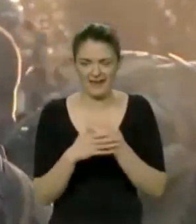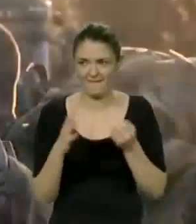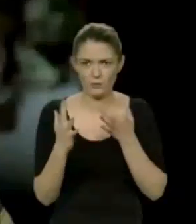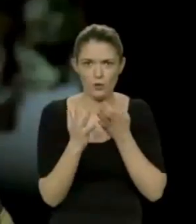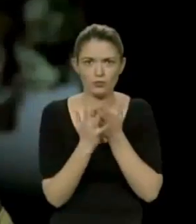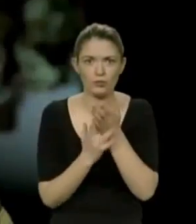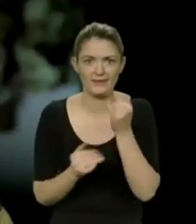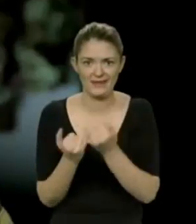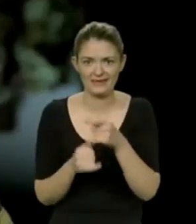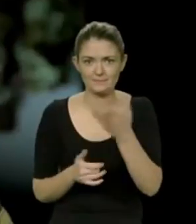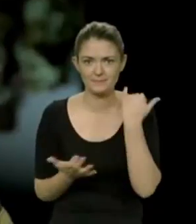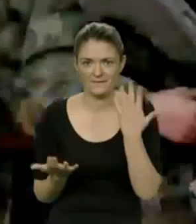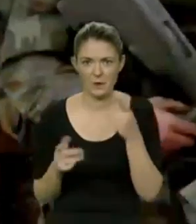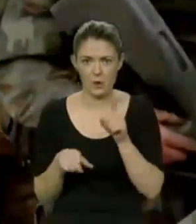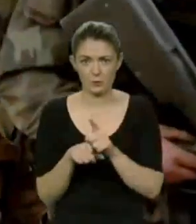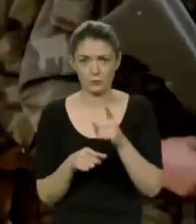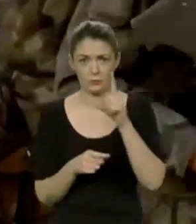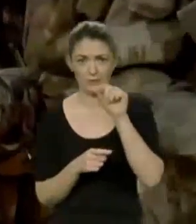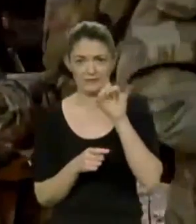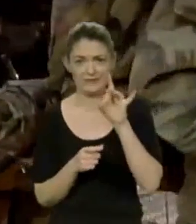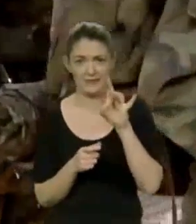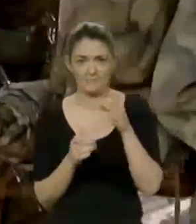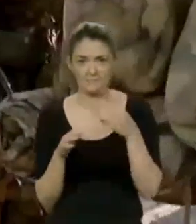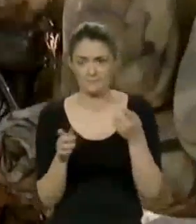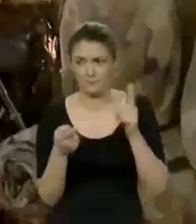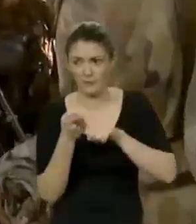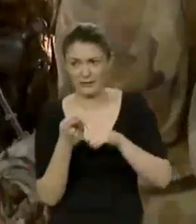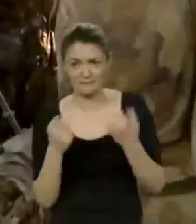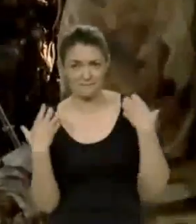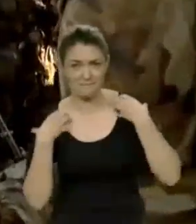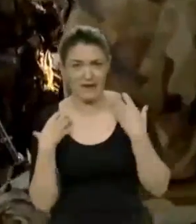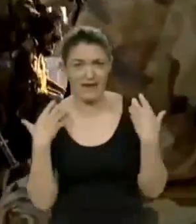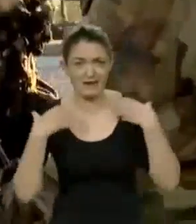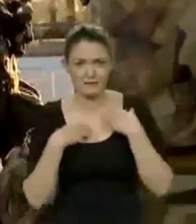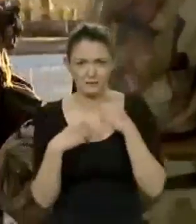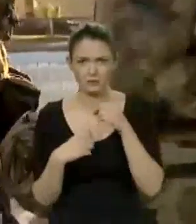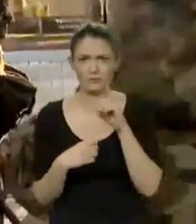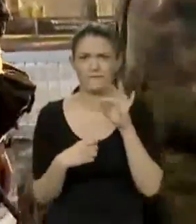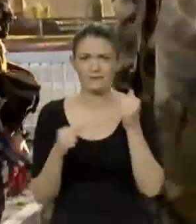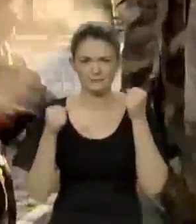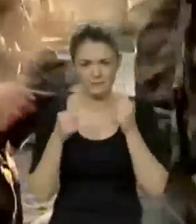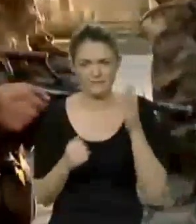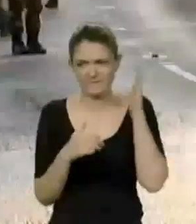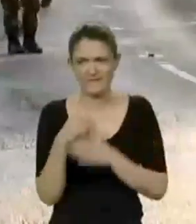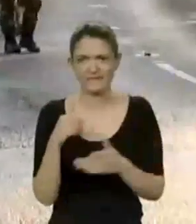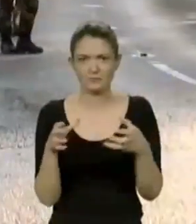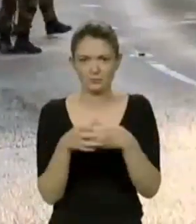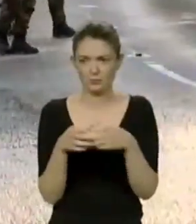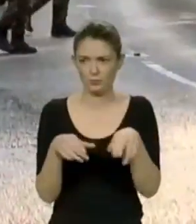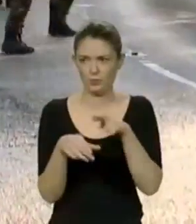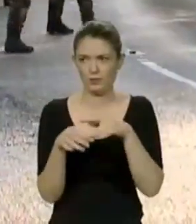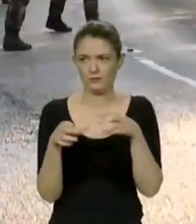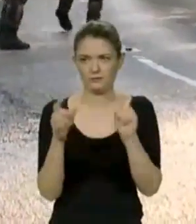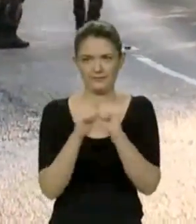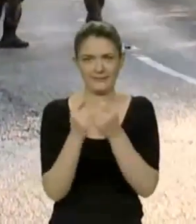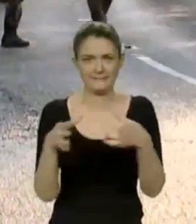then you're asking for this at 20+ K back. 3, 2, Duffy is determined to finish with the rest of his troop. Great!